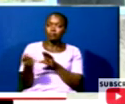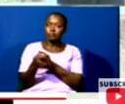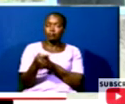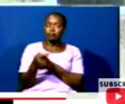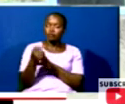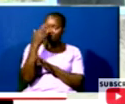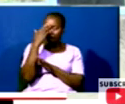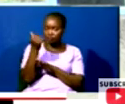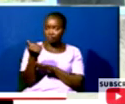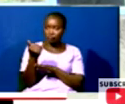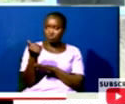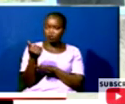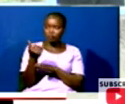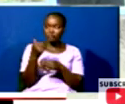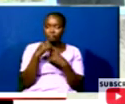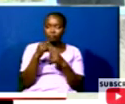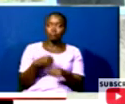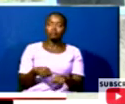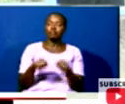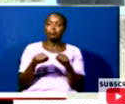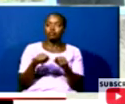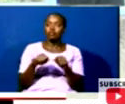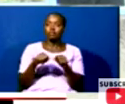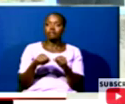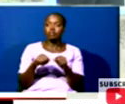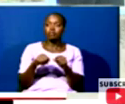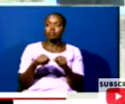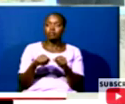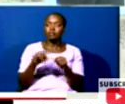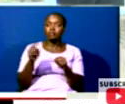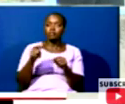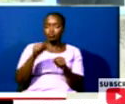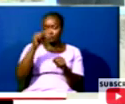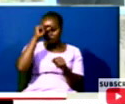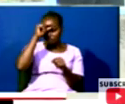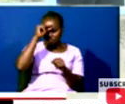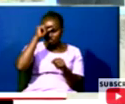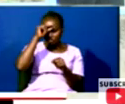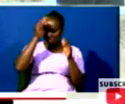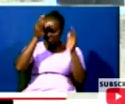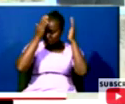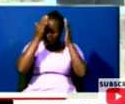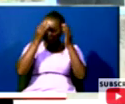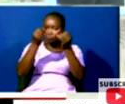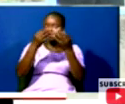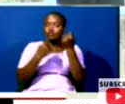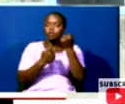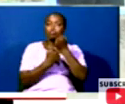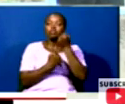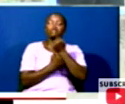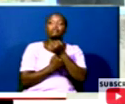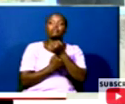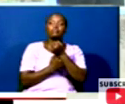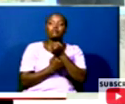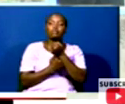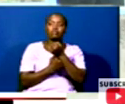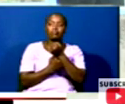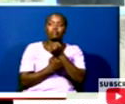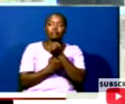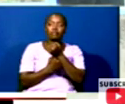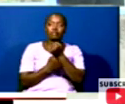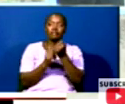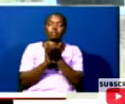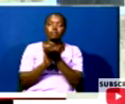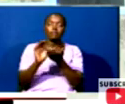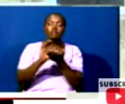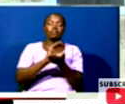sababu tumekuwa na uwezo huo, ni County Government ya Kakamega imeweza kutupatia support, na tumekuwa na uwezo wa kusupply